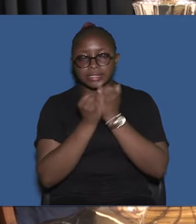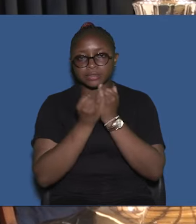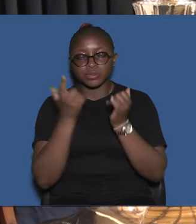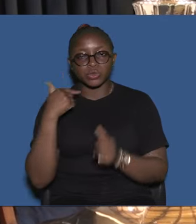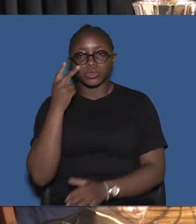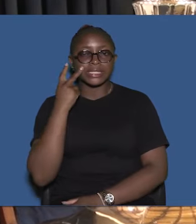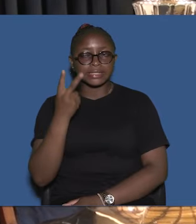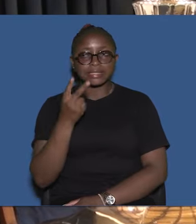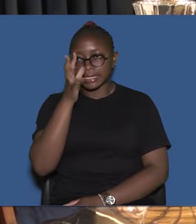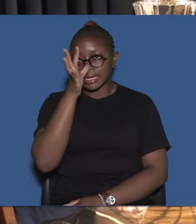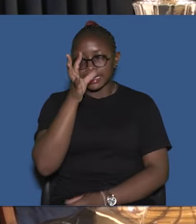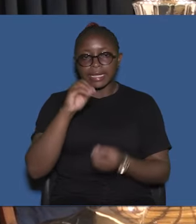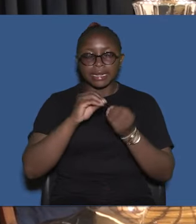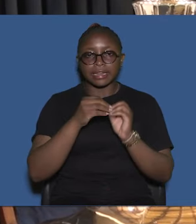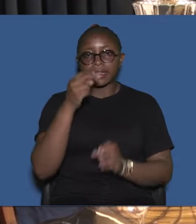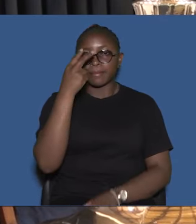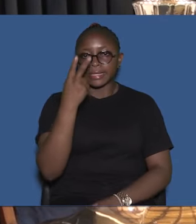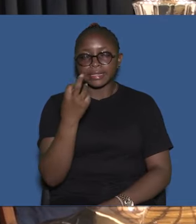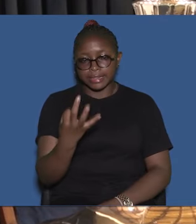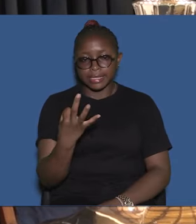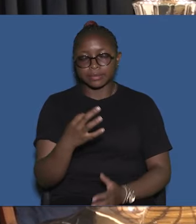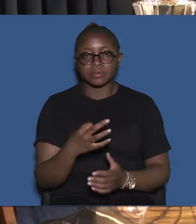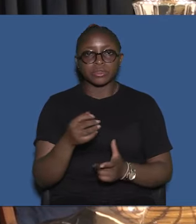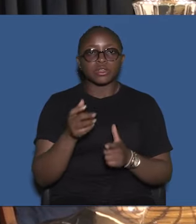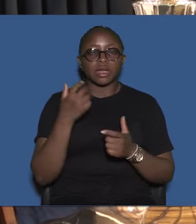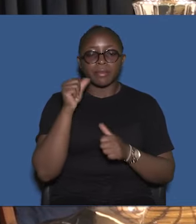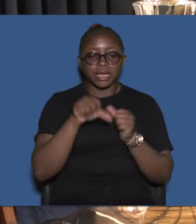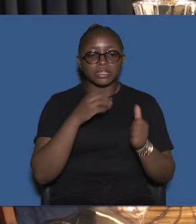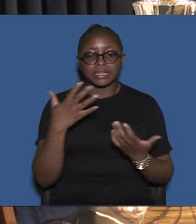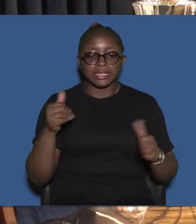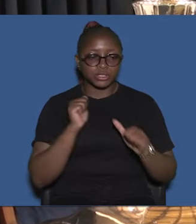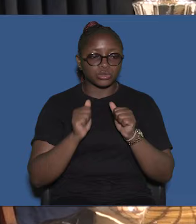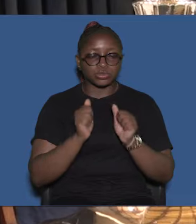the things that Paul is trying to demystify